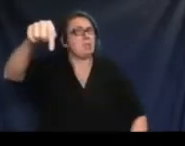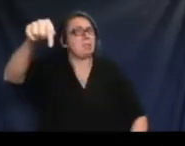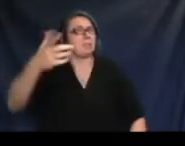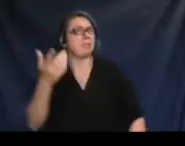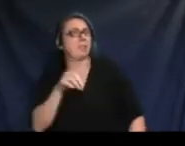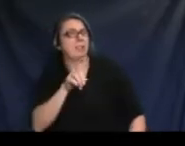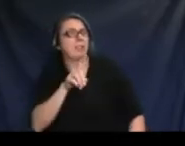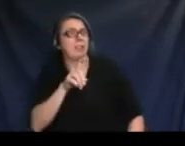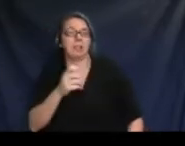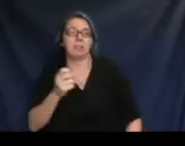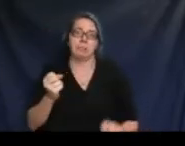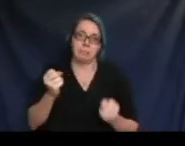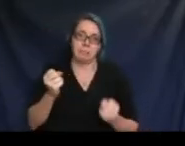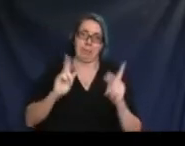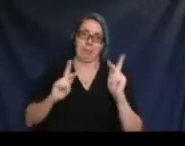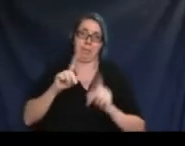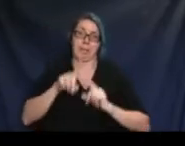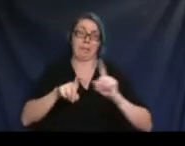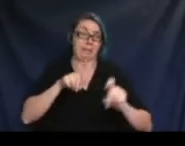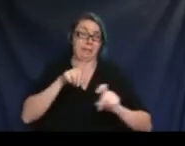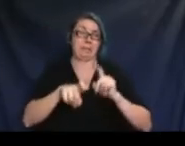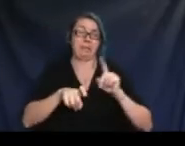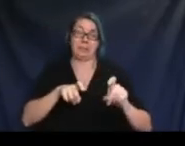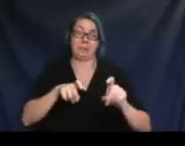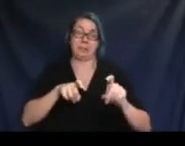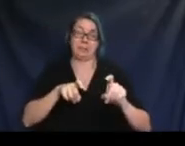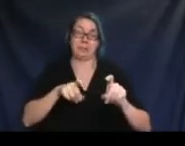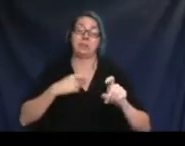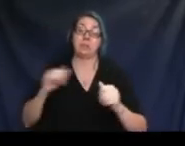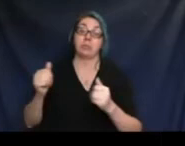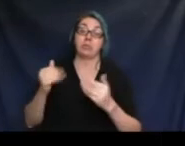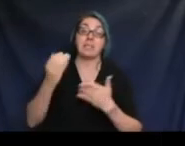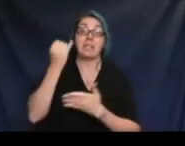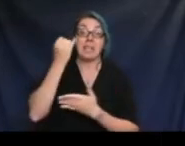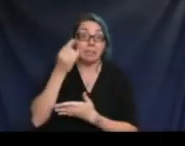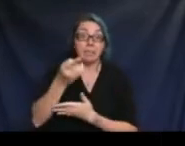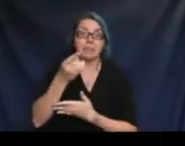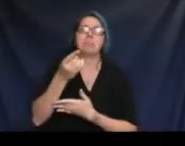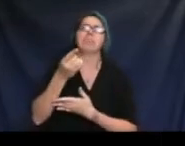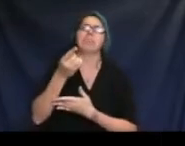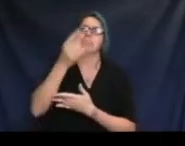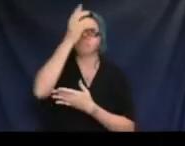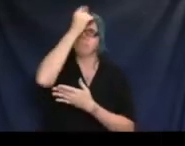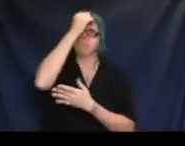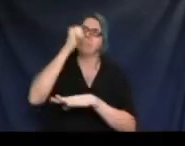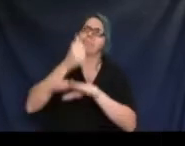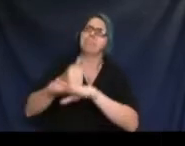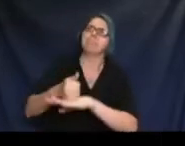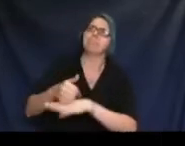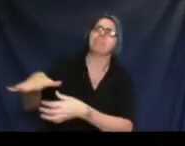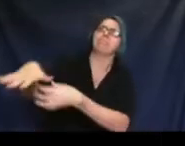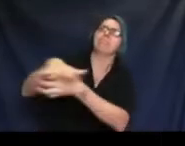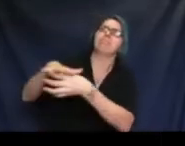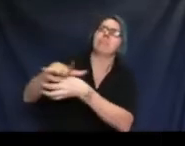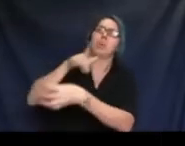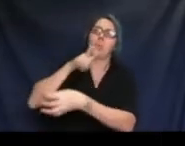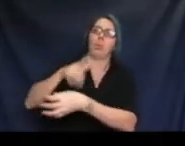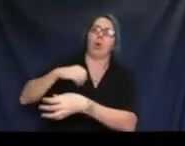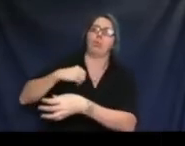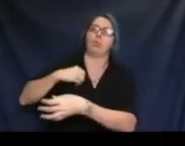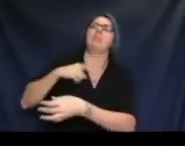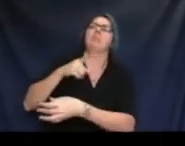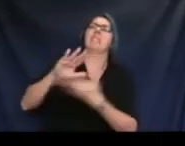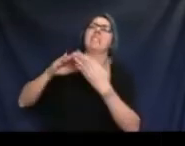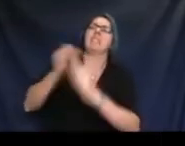do have a site in mind that is city owned, it is good to identify that, but also to identify what it is about